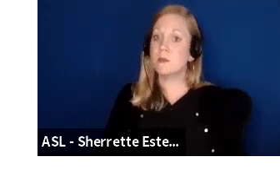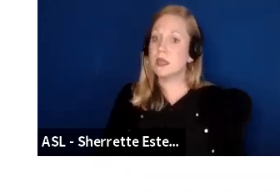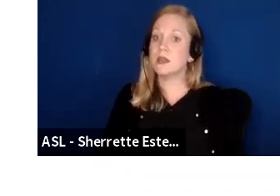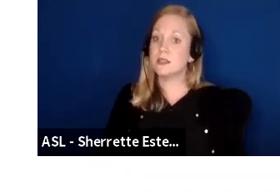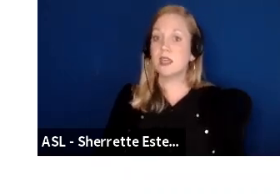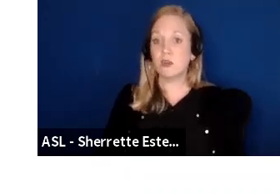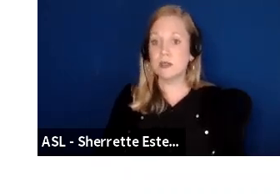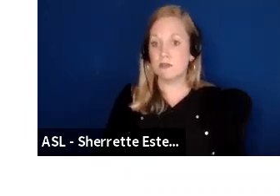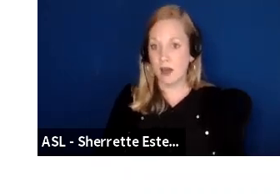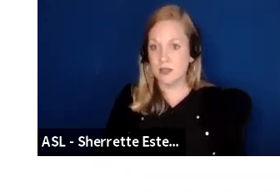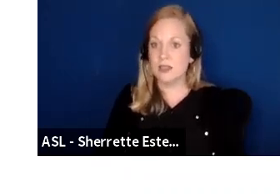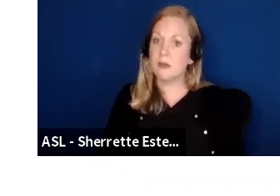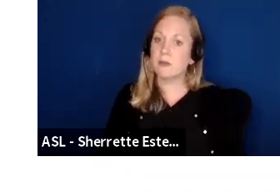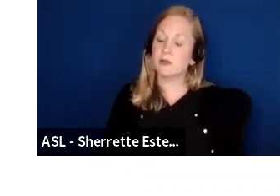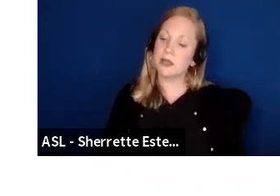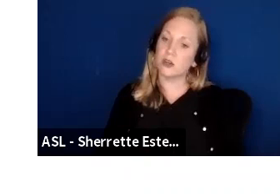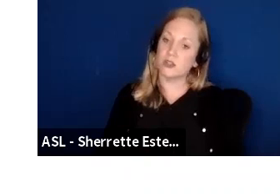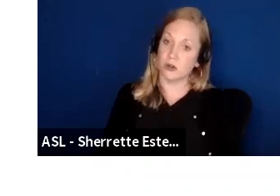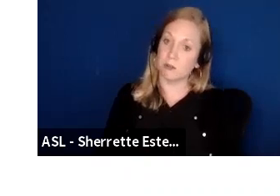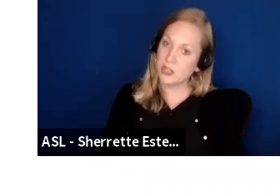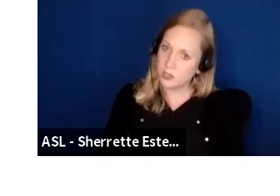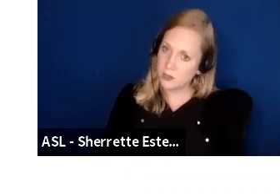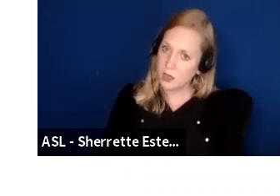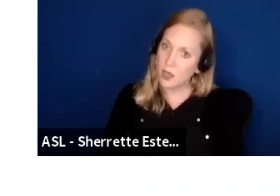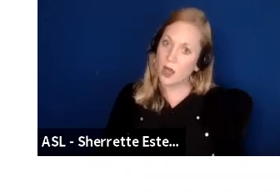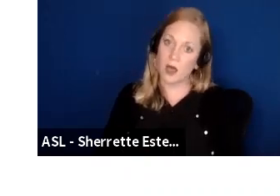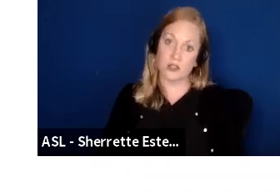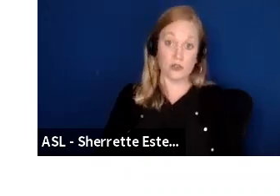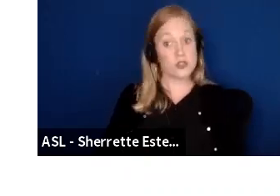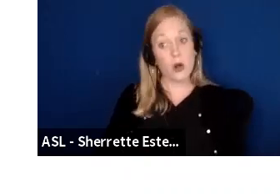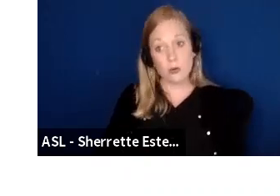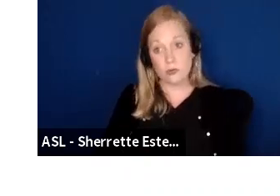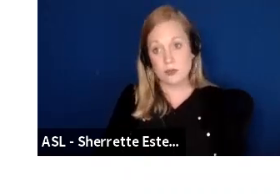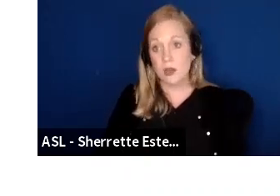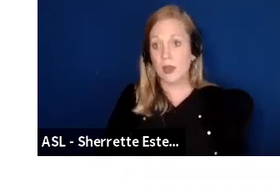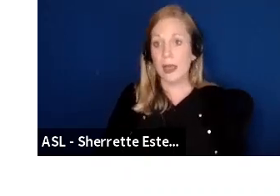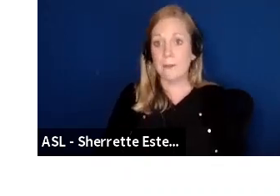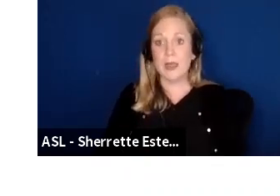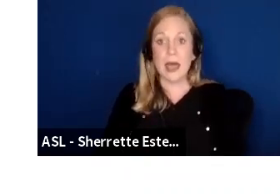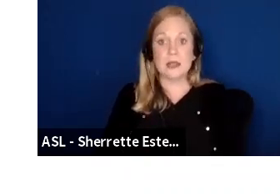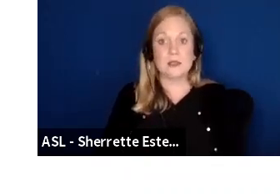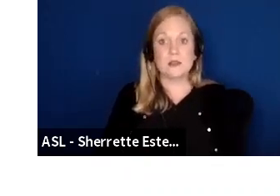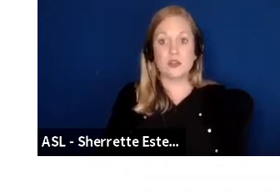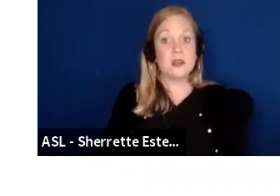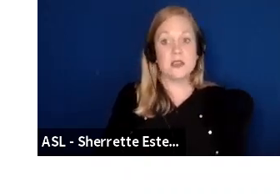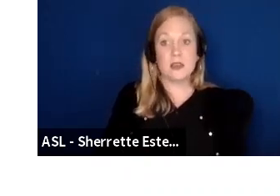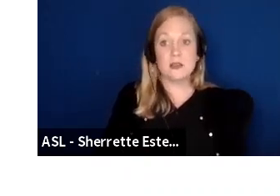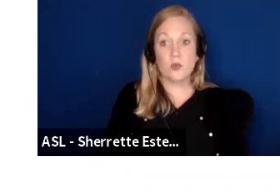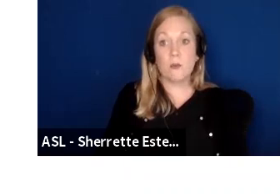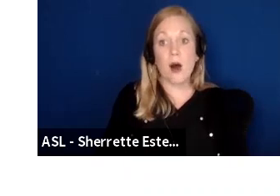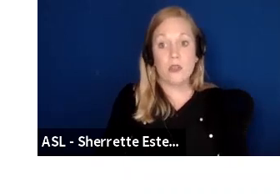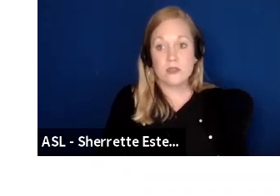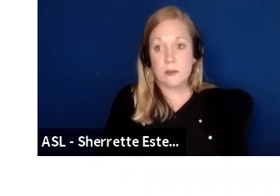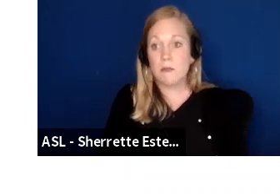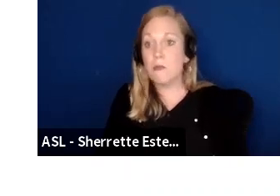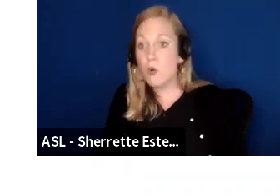when somebody gets a hearing device, they may be able to hear certain pitches, certain tones, and certain things